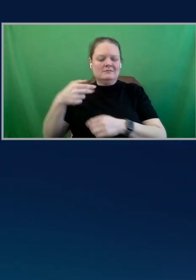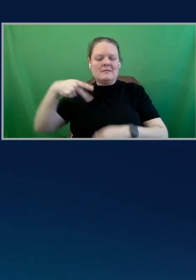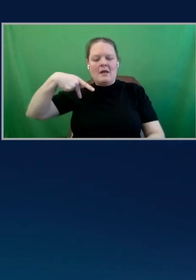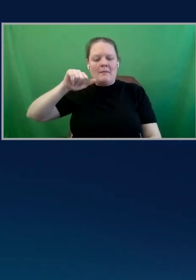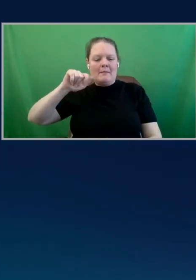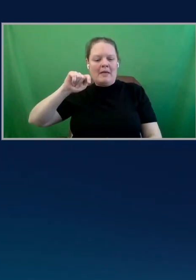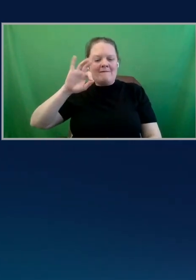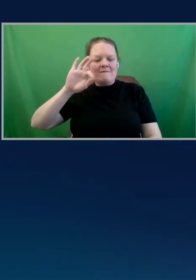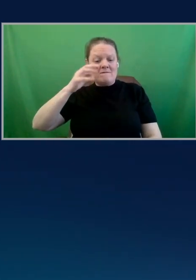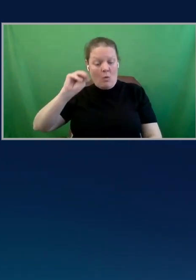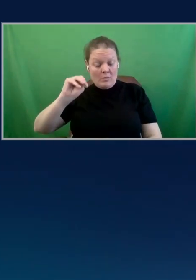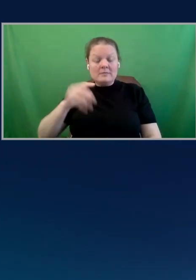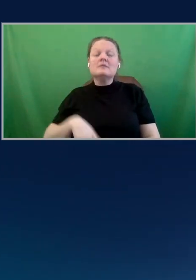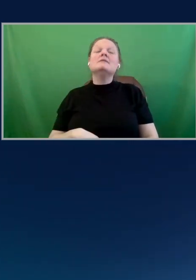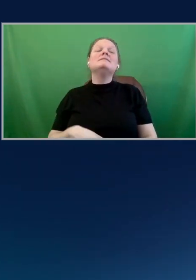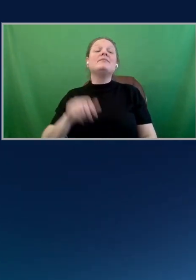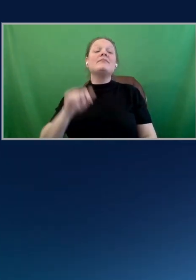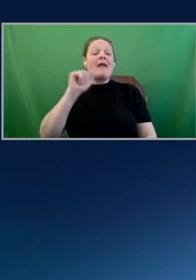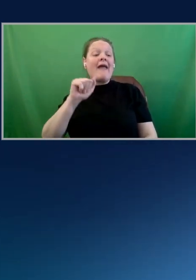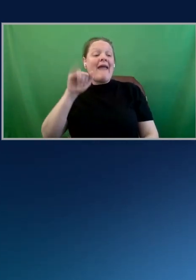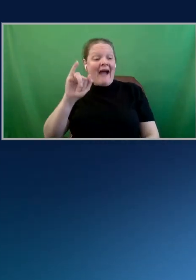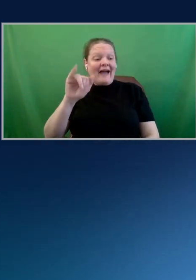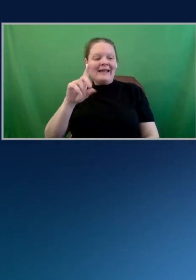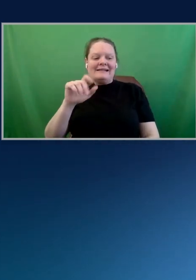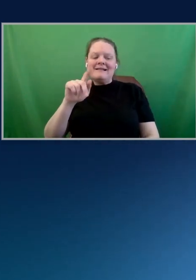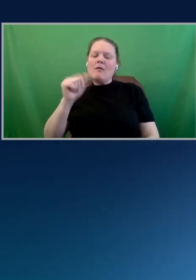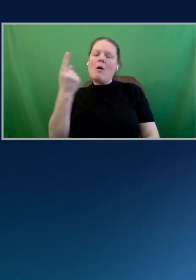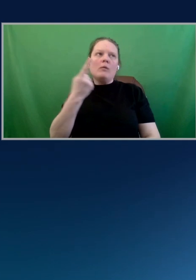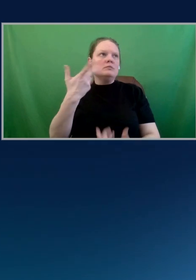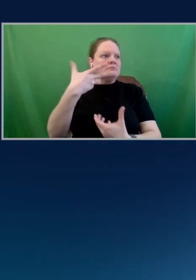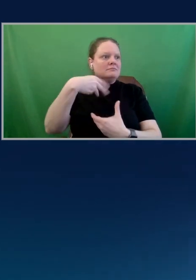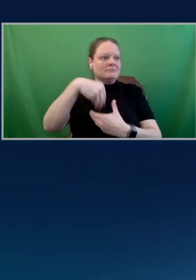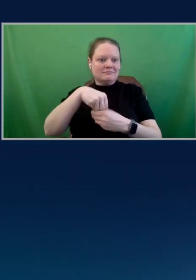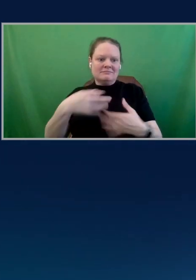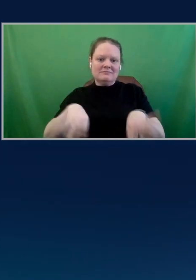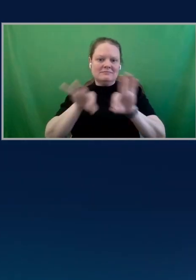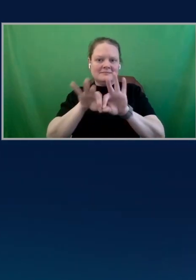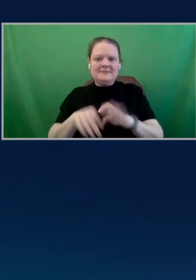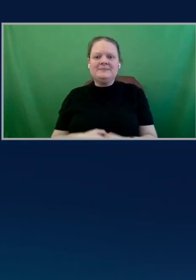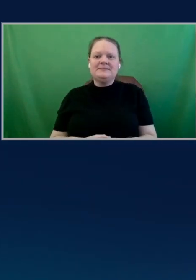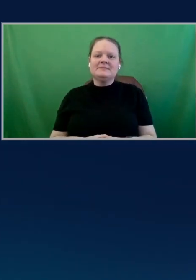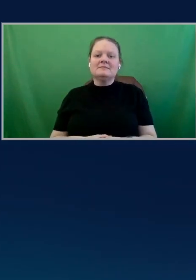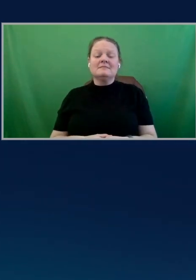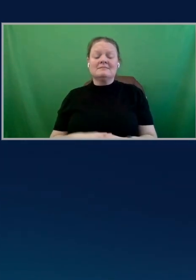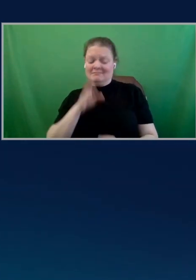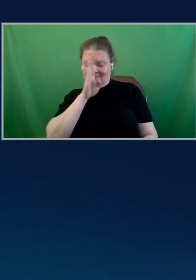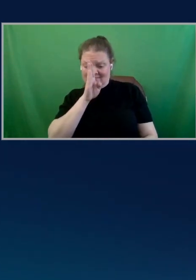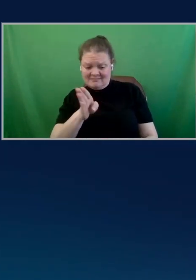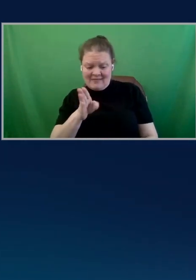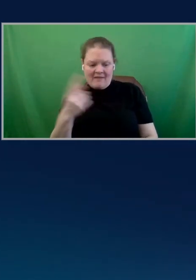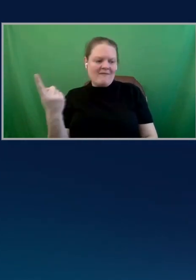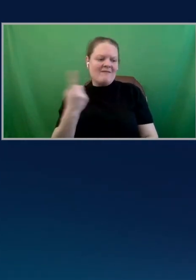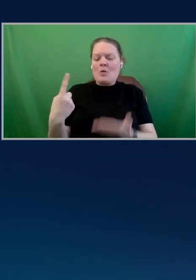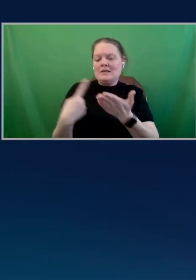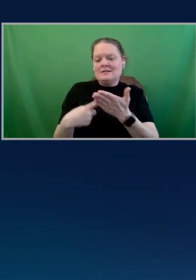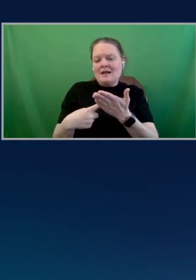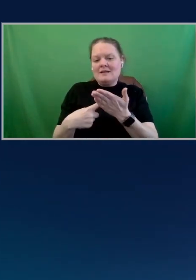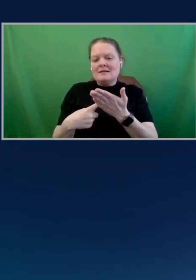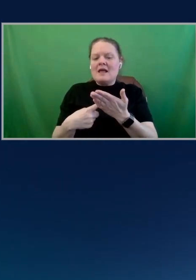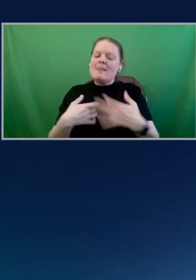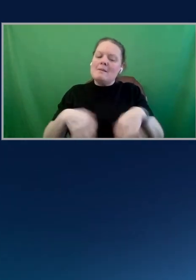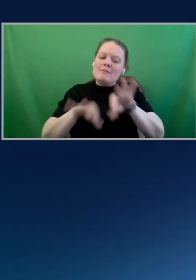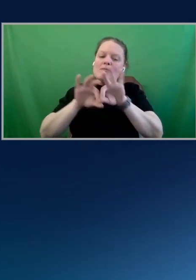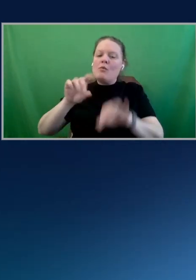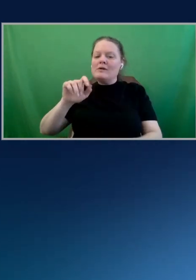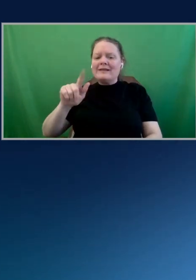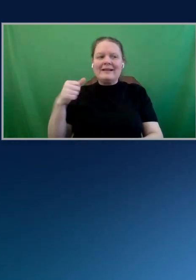is always a really important part of it. We, to be frank, have always talked about the importance of data ever since I've been in this field. You can